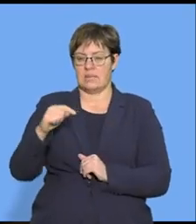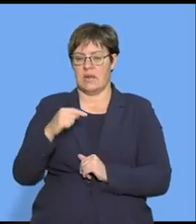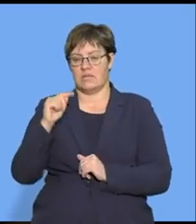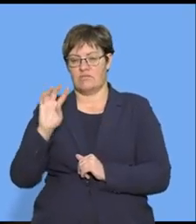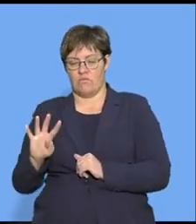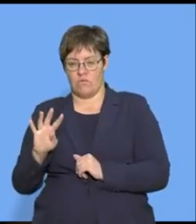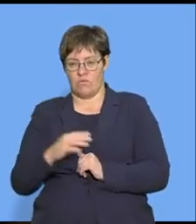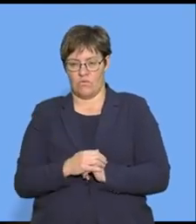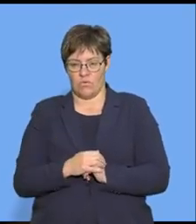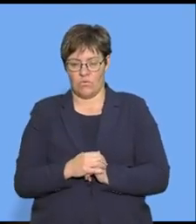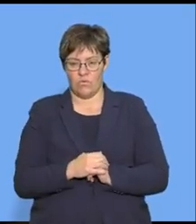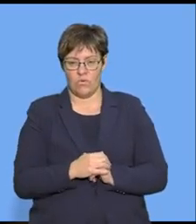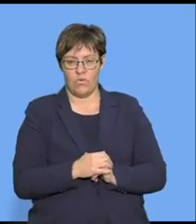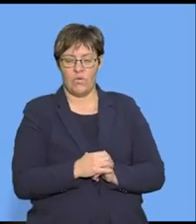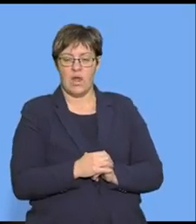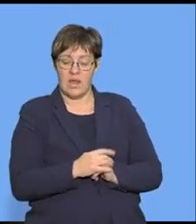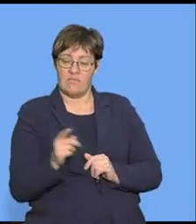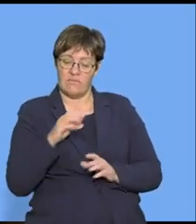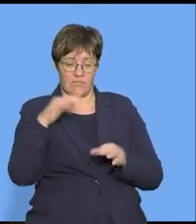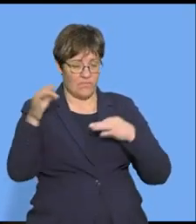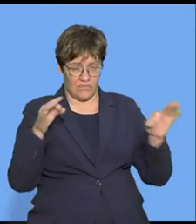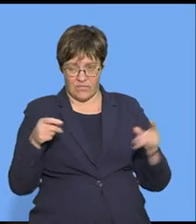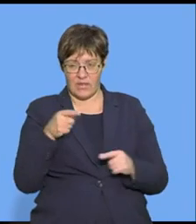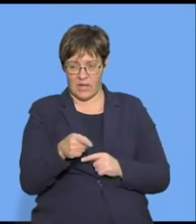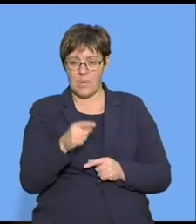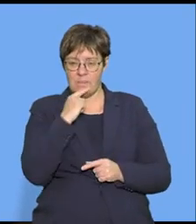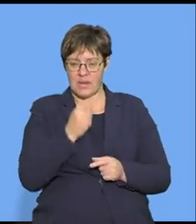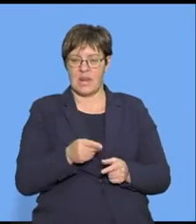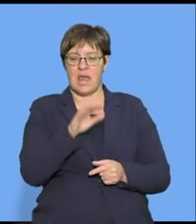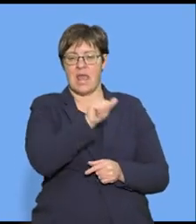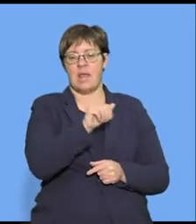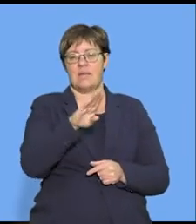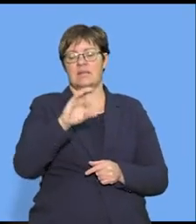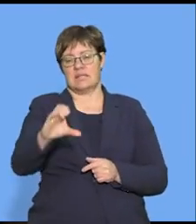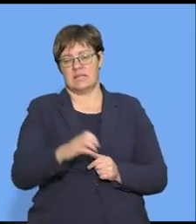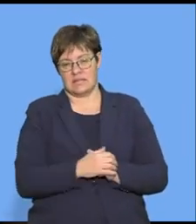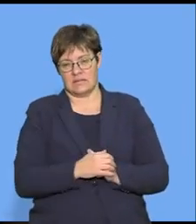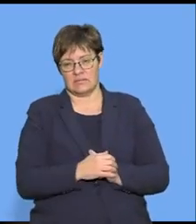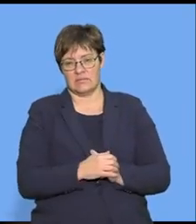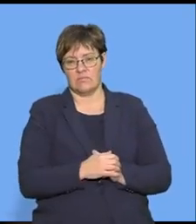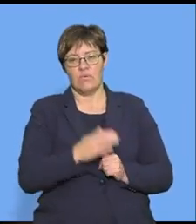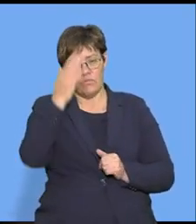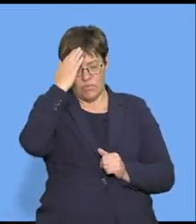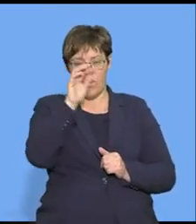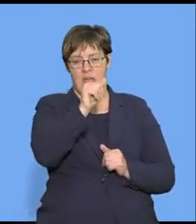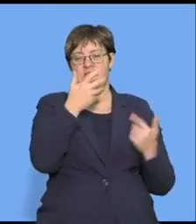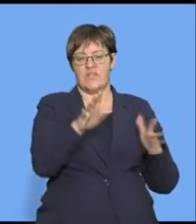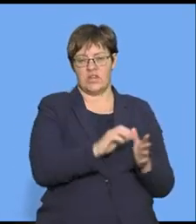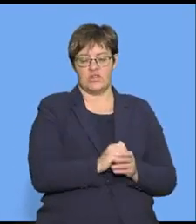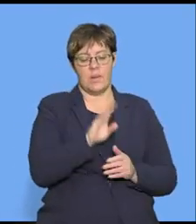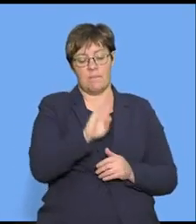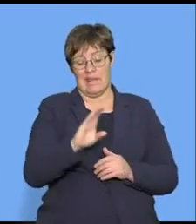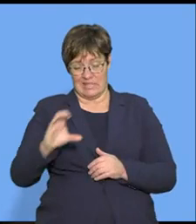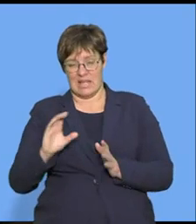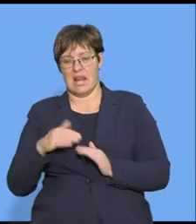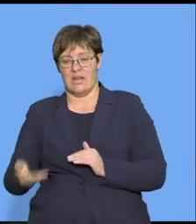you FOIL this out, then it will give you your a, b, and c. Already we know a, right? We just need the b and the c. So this